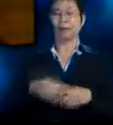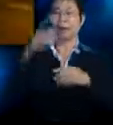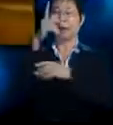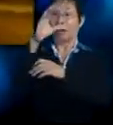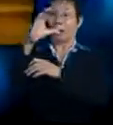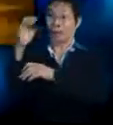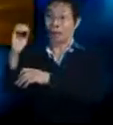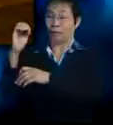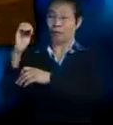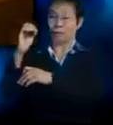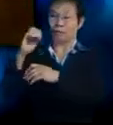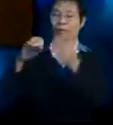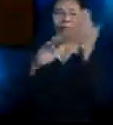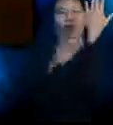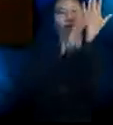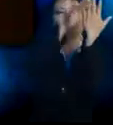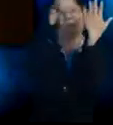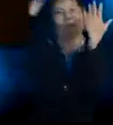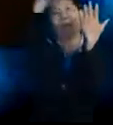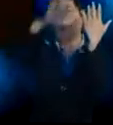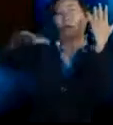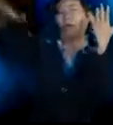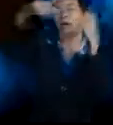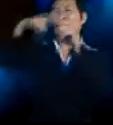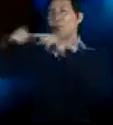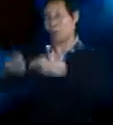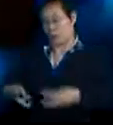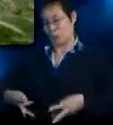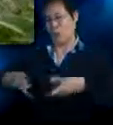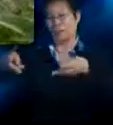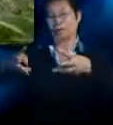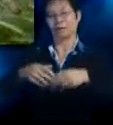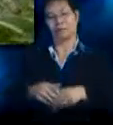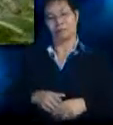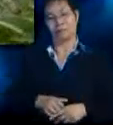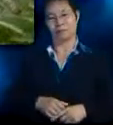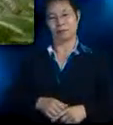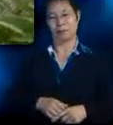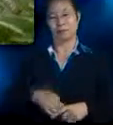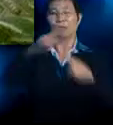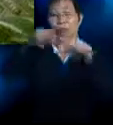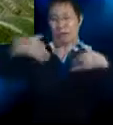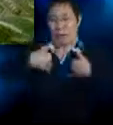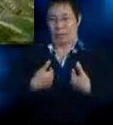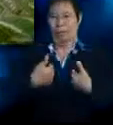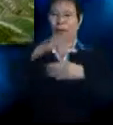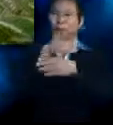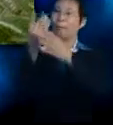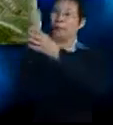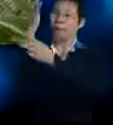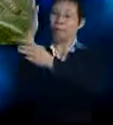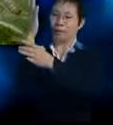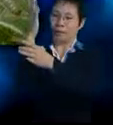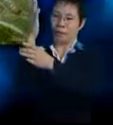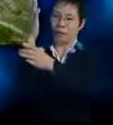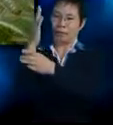Carbon is also released into the atmosphere in many different ways. When animals and plants are